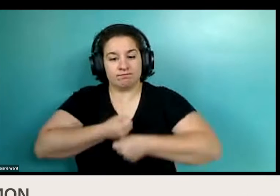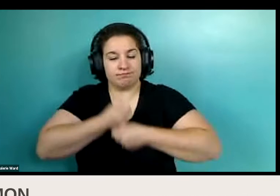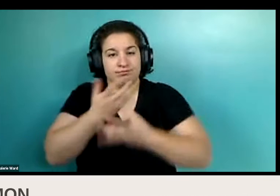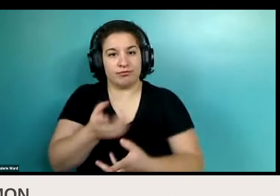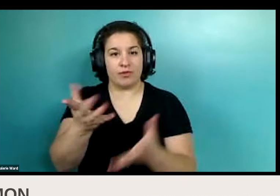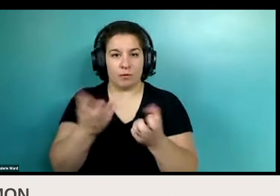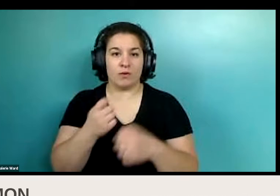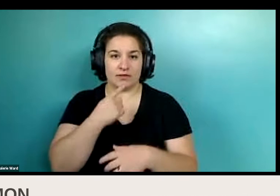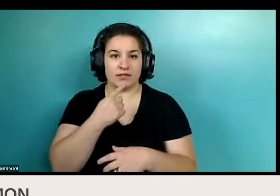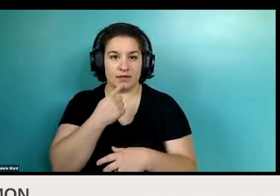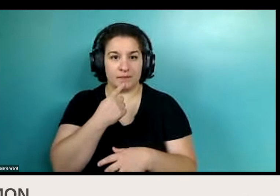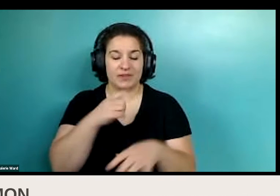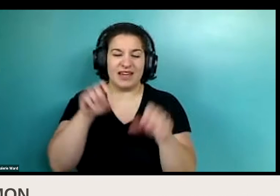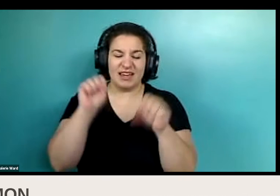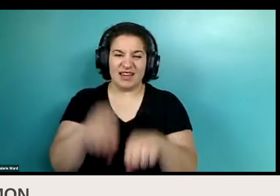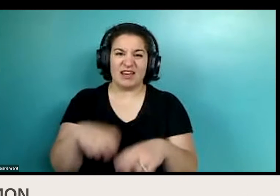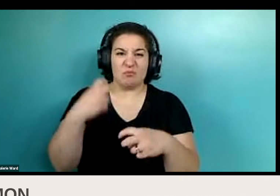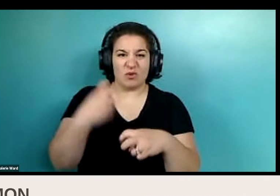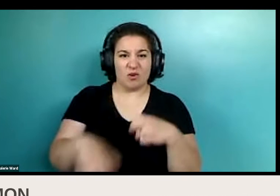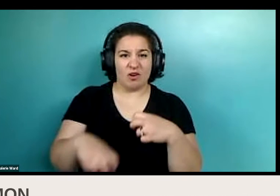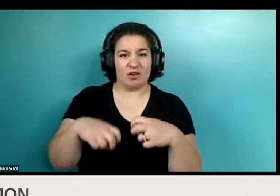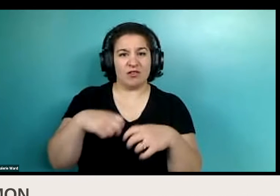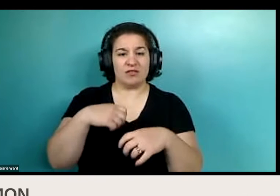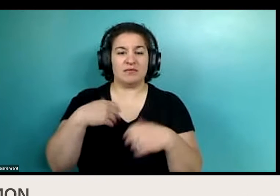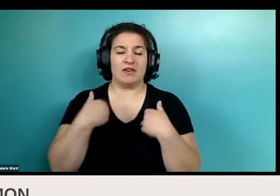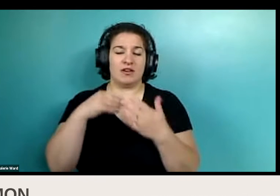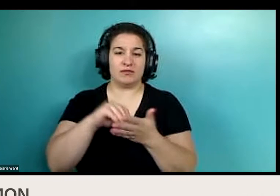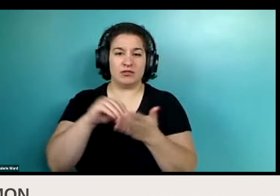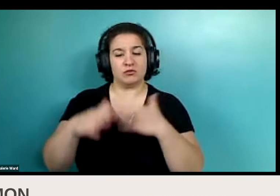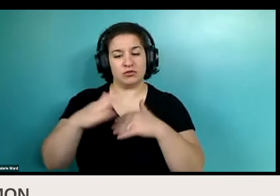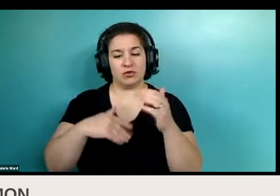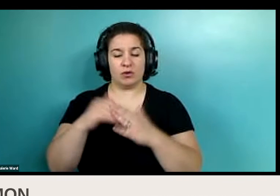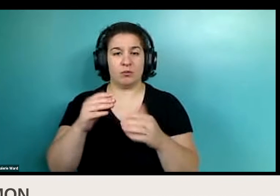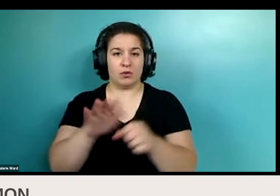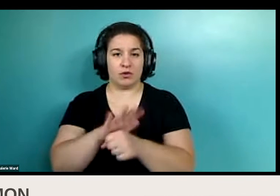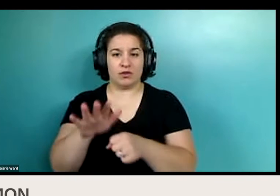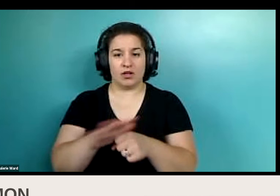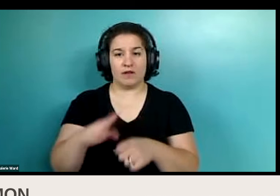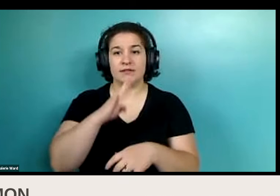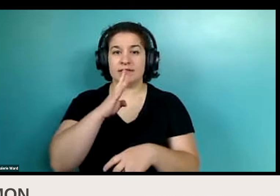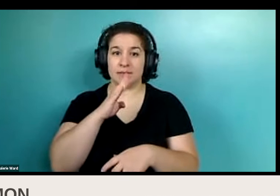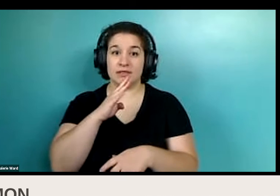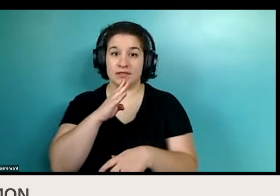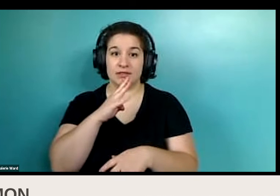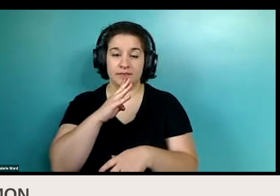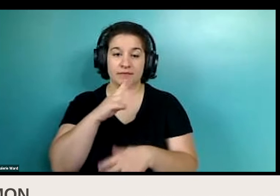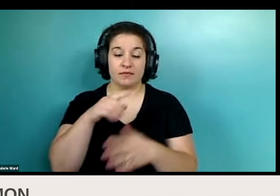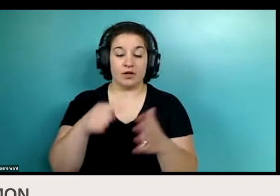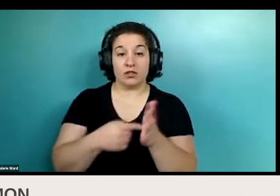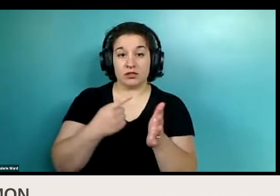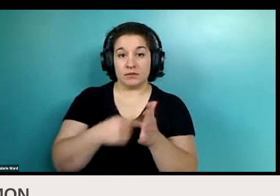trying to get these students comfortable enough to speak out loud. Also, sometimes if you put students into